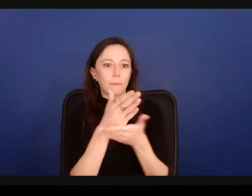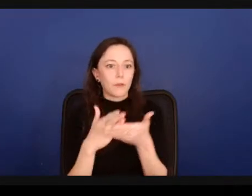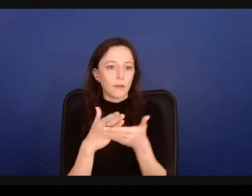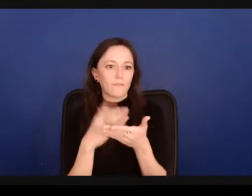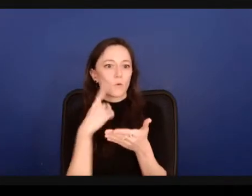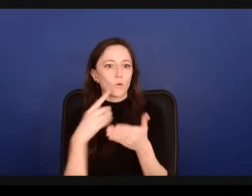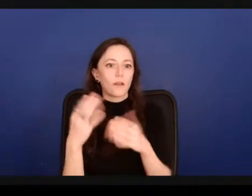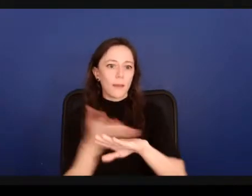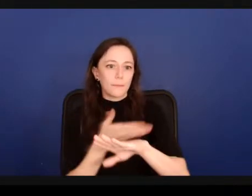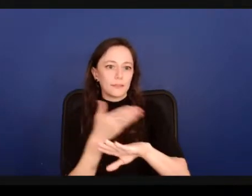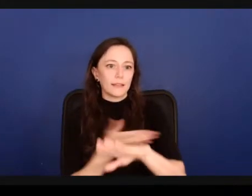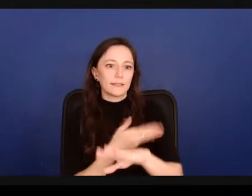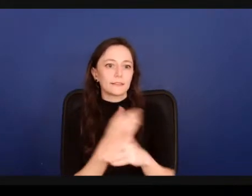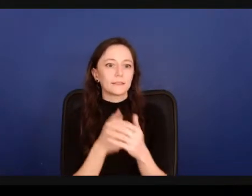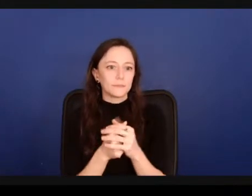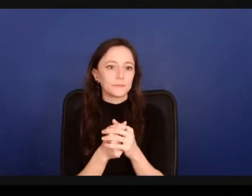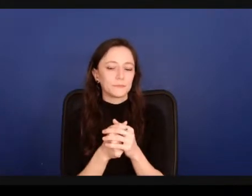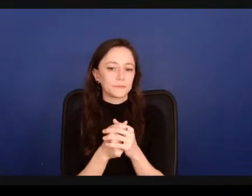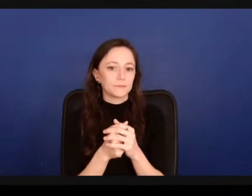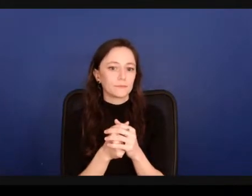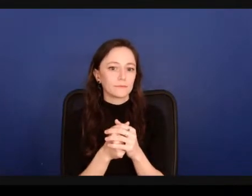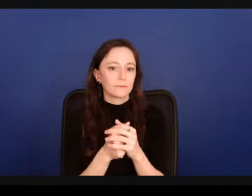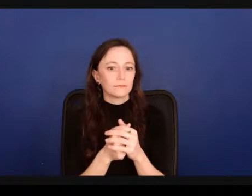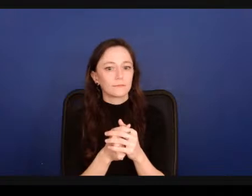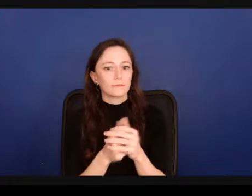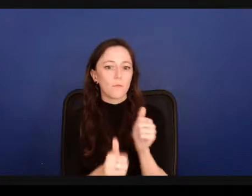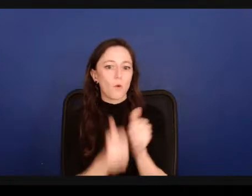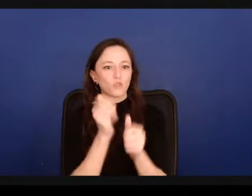the most important stuff that's in there.